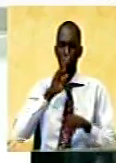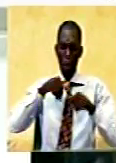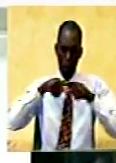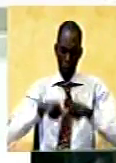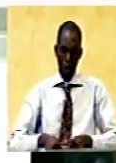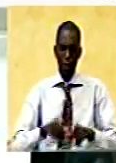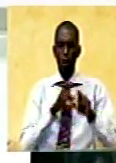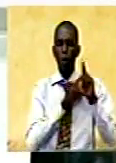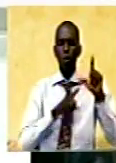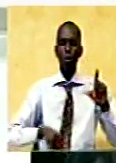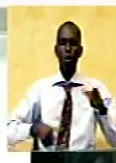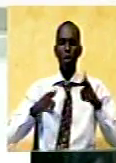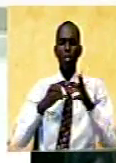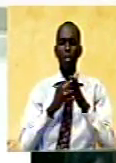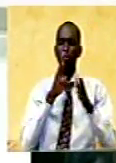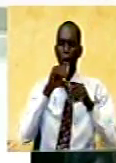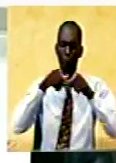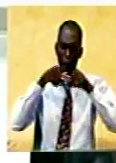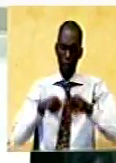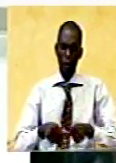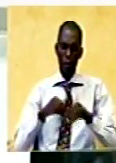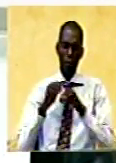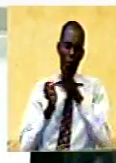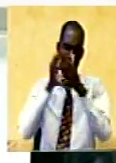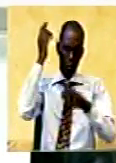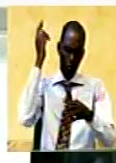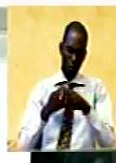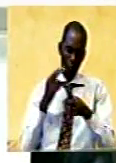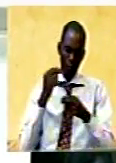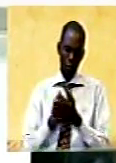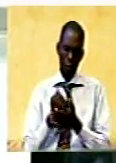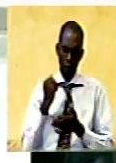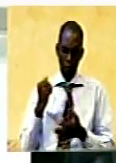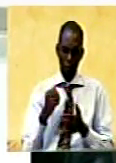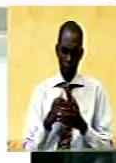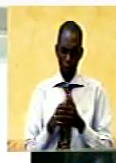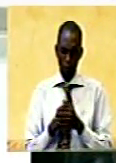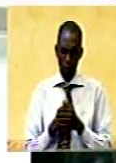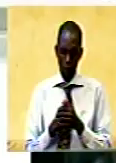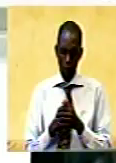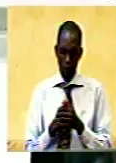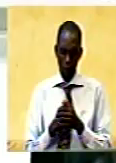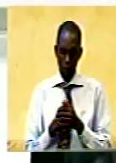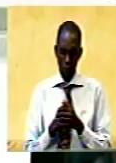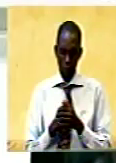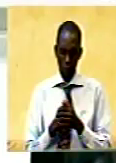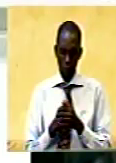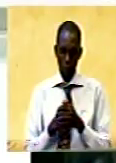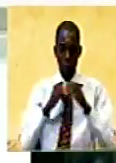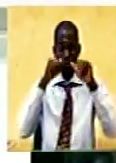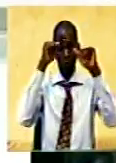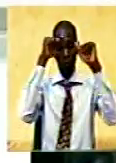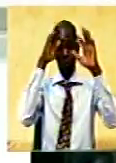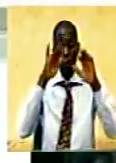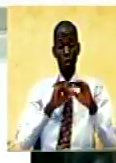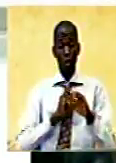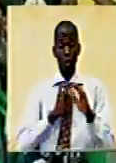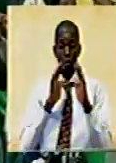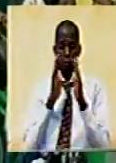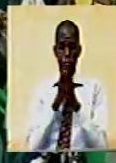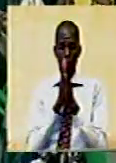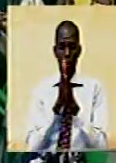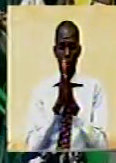children shall be permanent. Lord, let it be permanent in the name of Jesus.